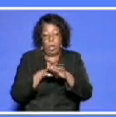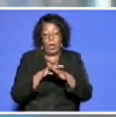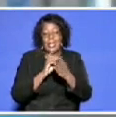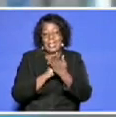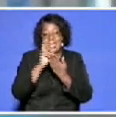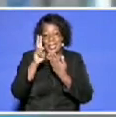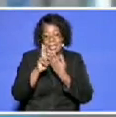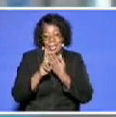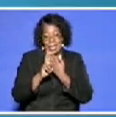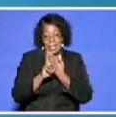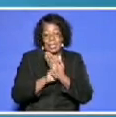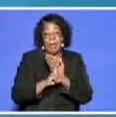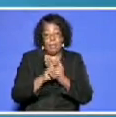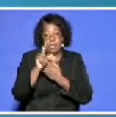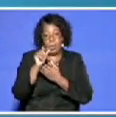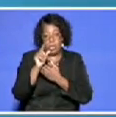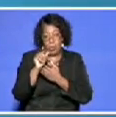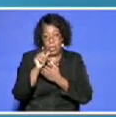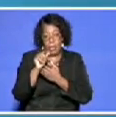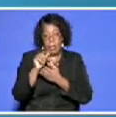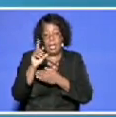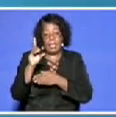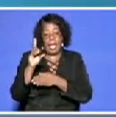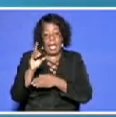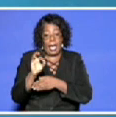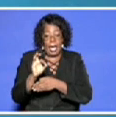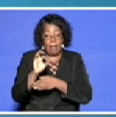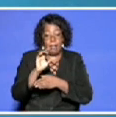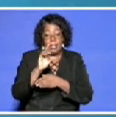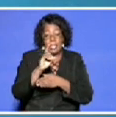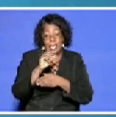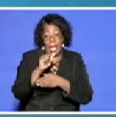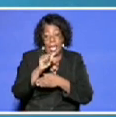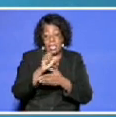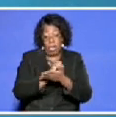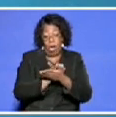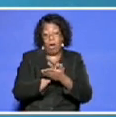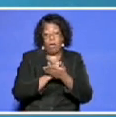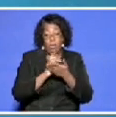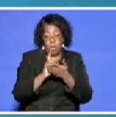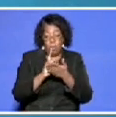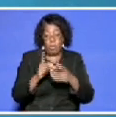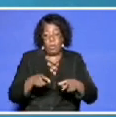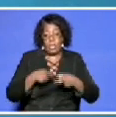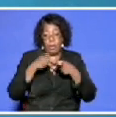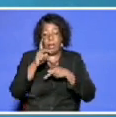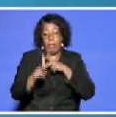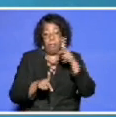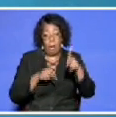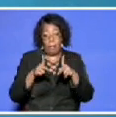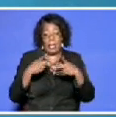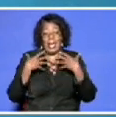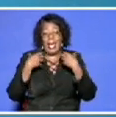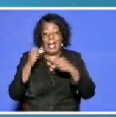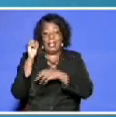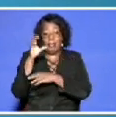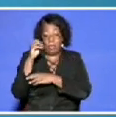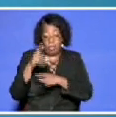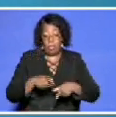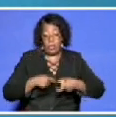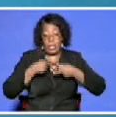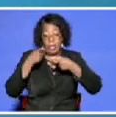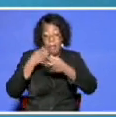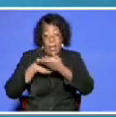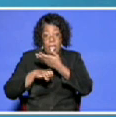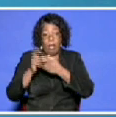11, 2020. The FDA notes that such authorization can be granted during public health emergencies to provide access